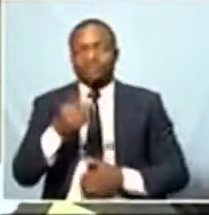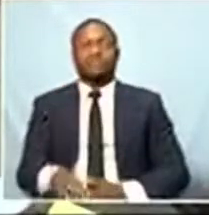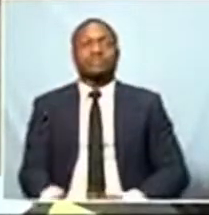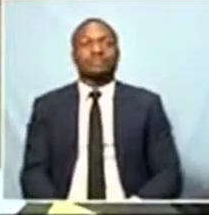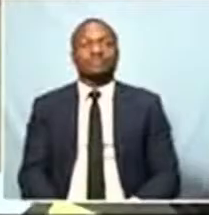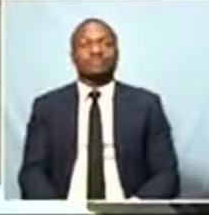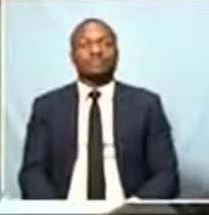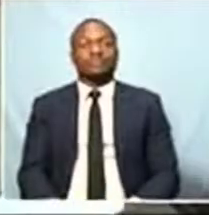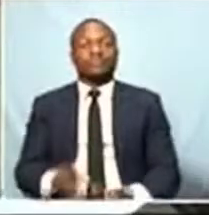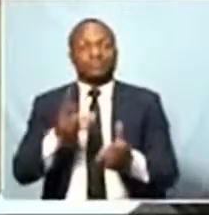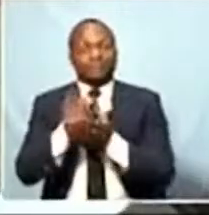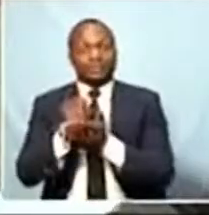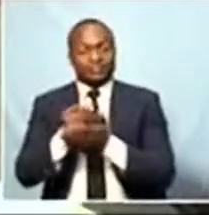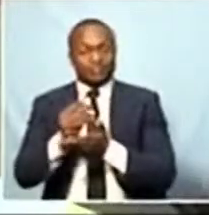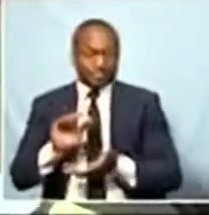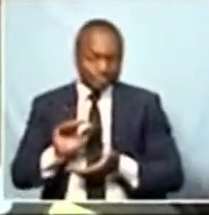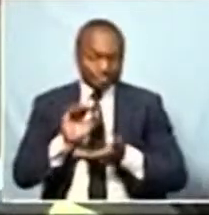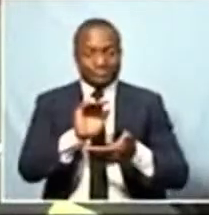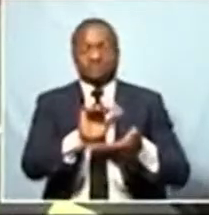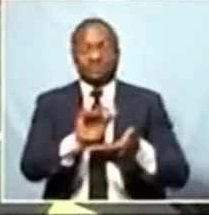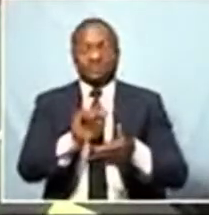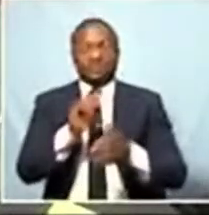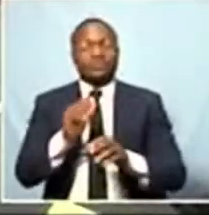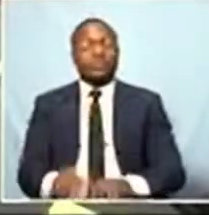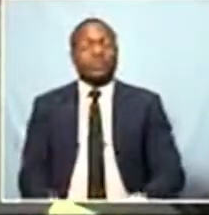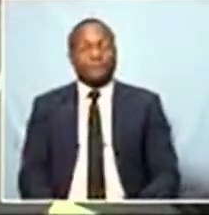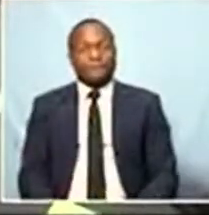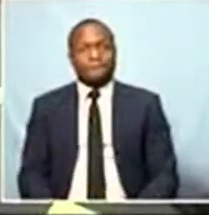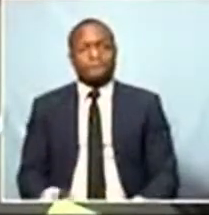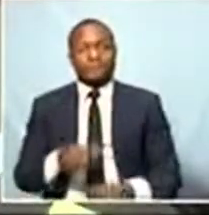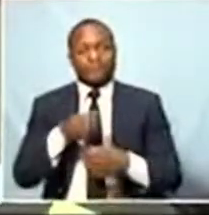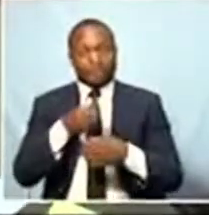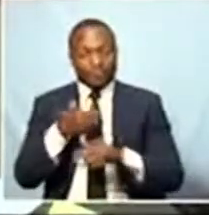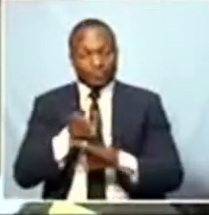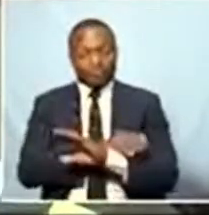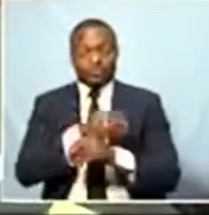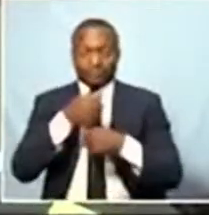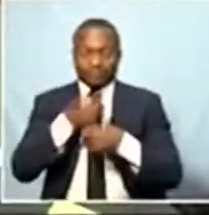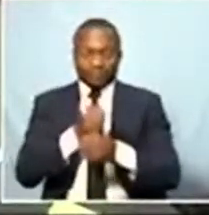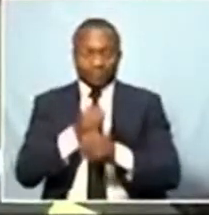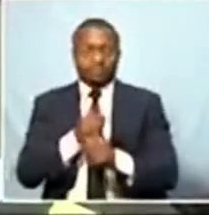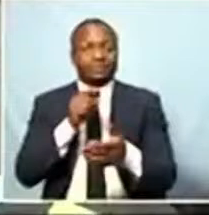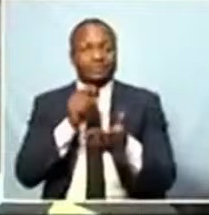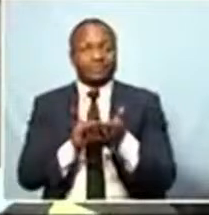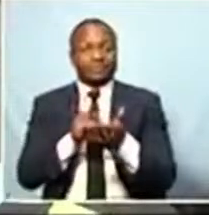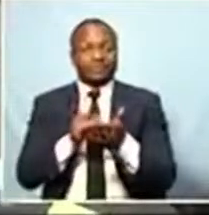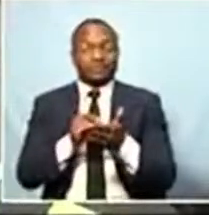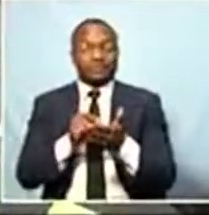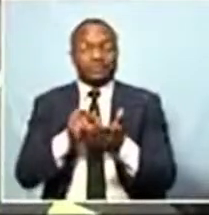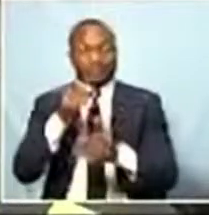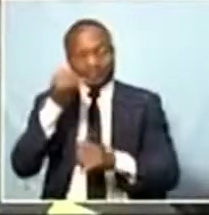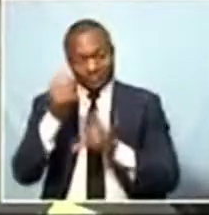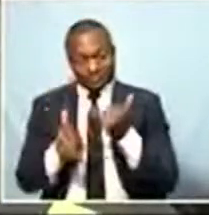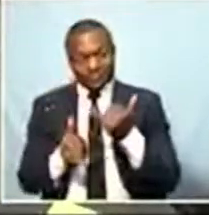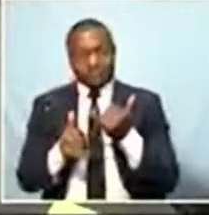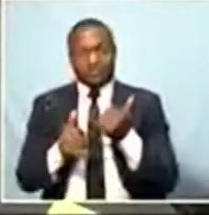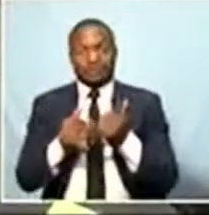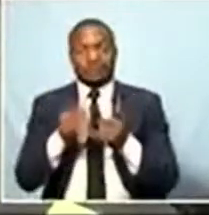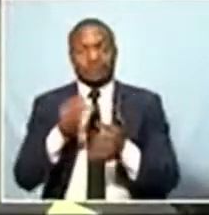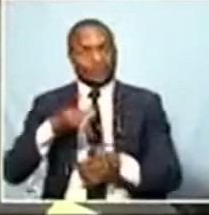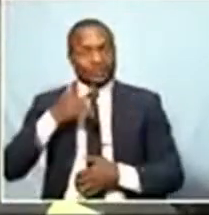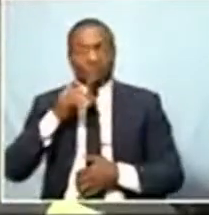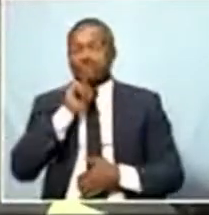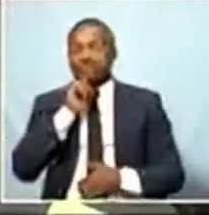the money they have been given for you to come up with this conclusion that you feel it's adequate for them to